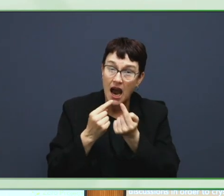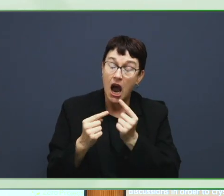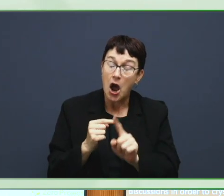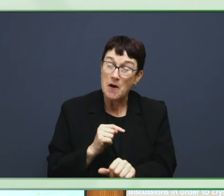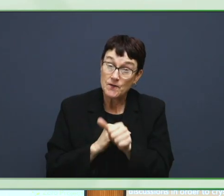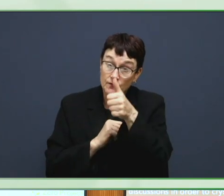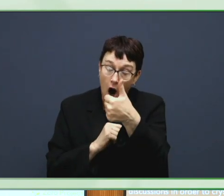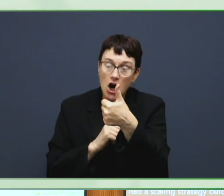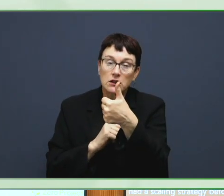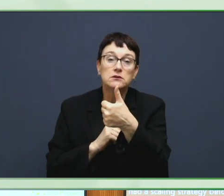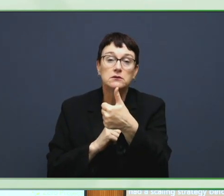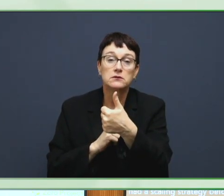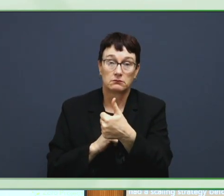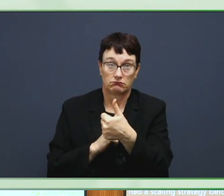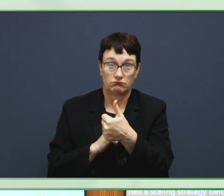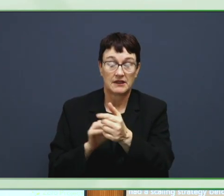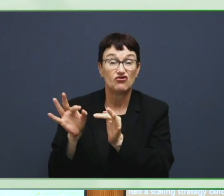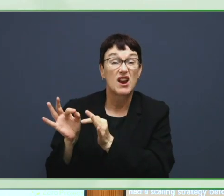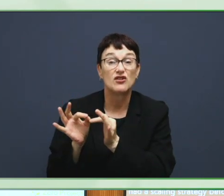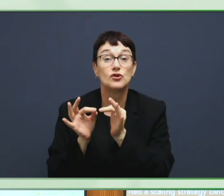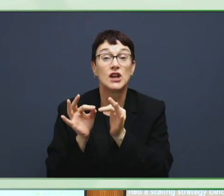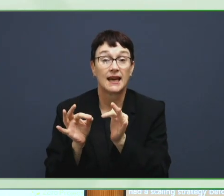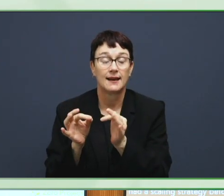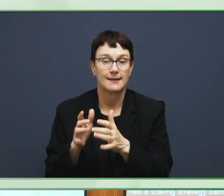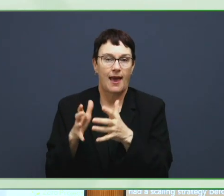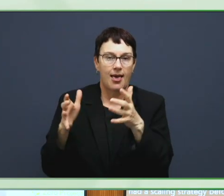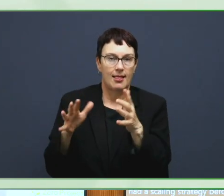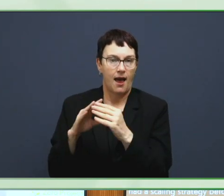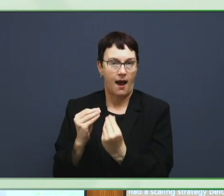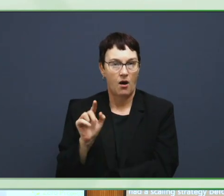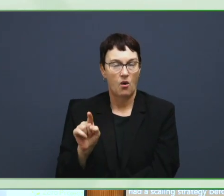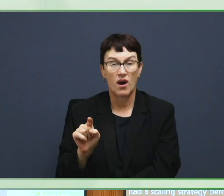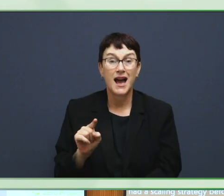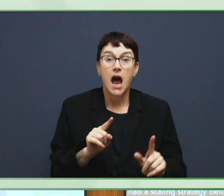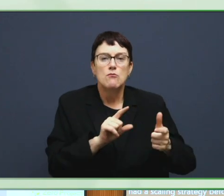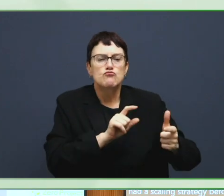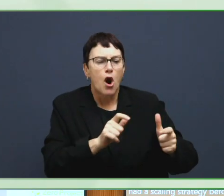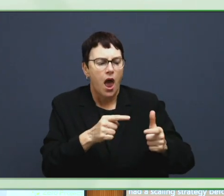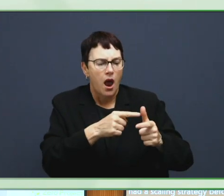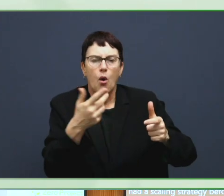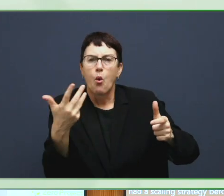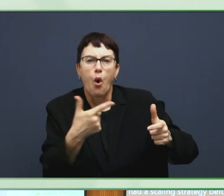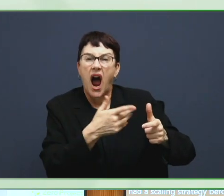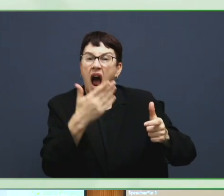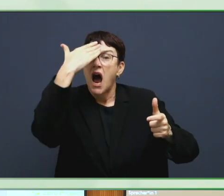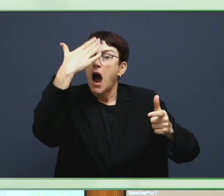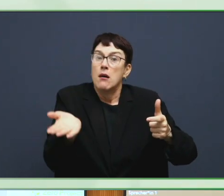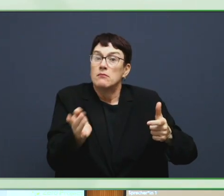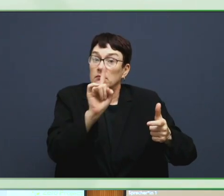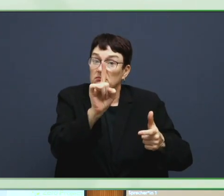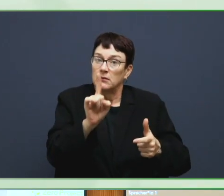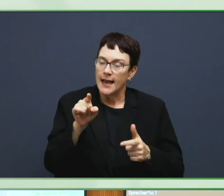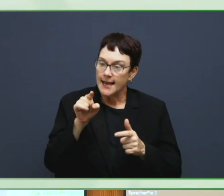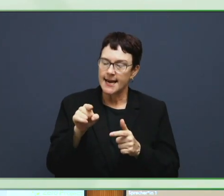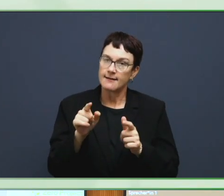and one machine working for us. And that is basically that has shaped the way